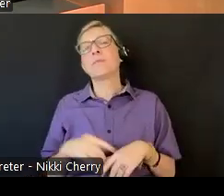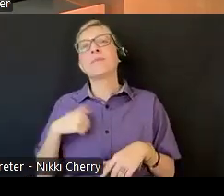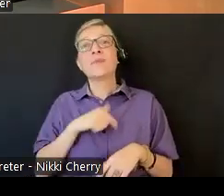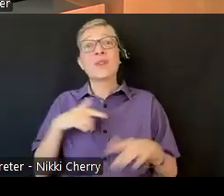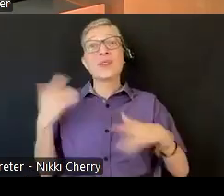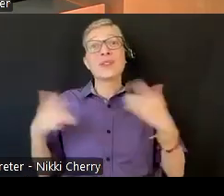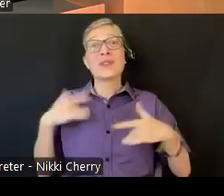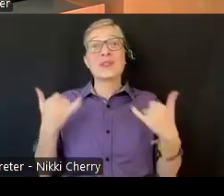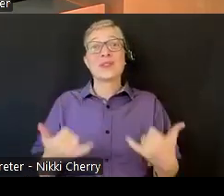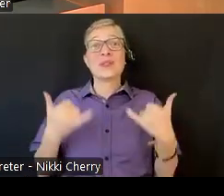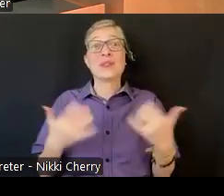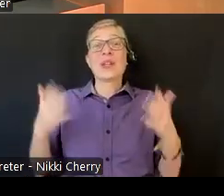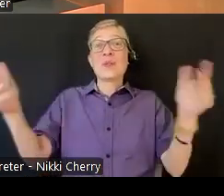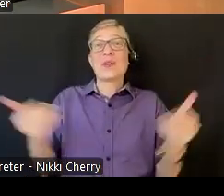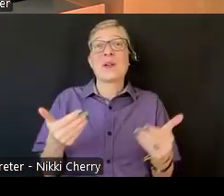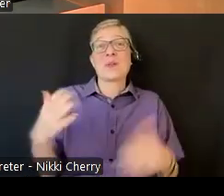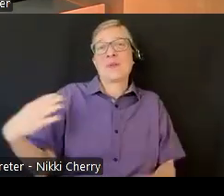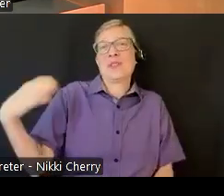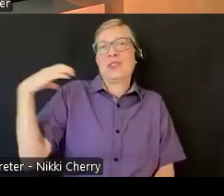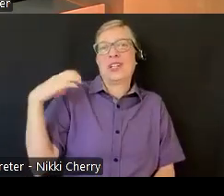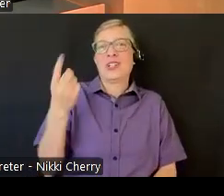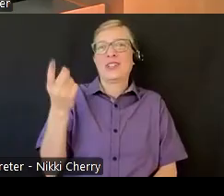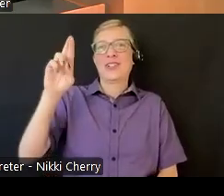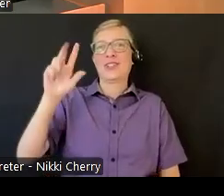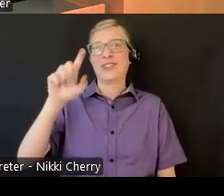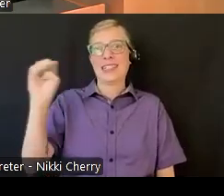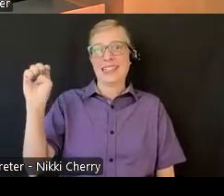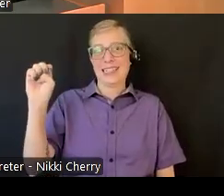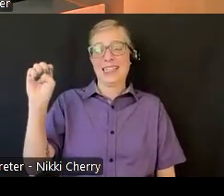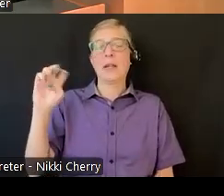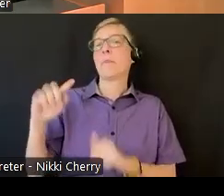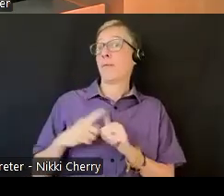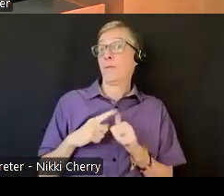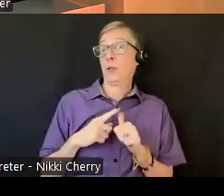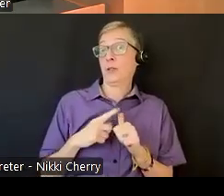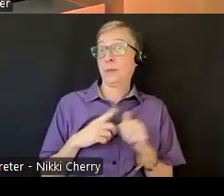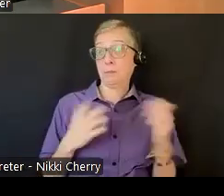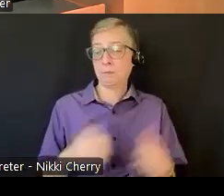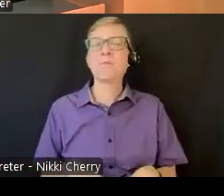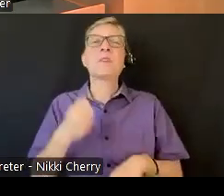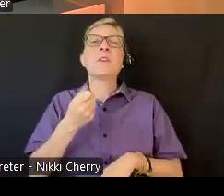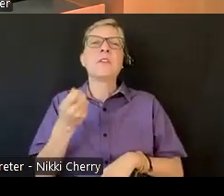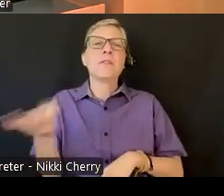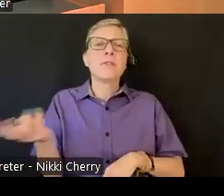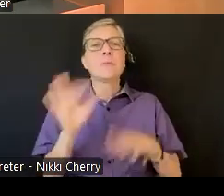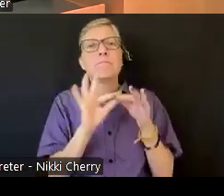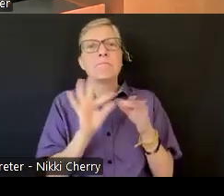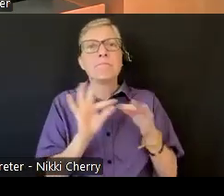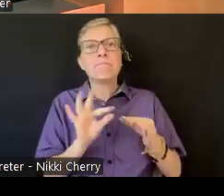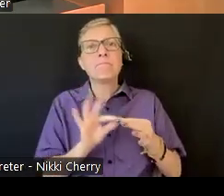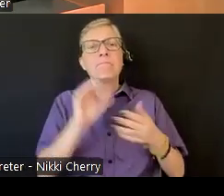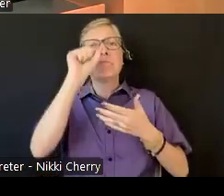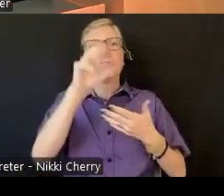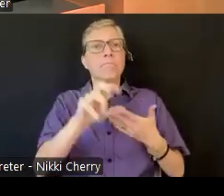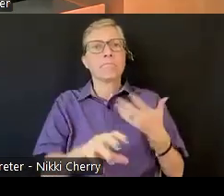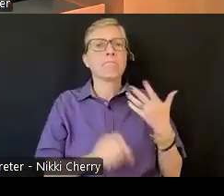to welcome our chair, Dr. Lee. Before we welcome him up to the podium, there are a few housekeeping items I just want to mention